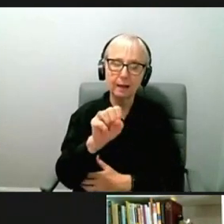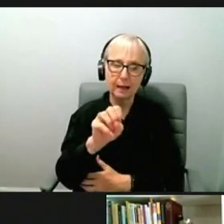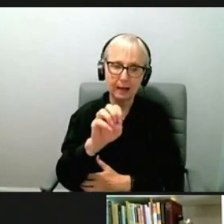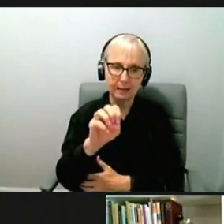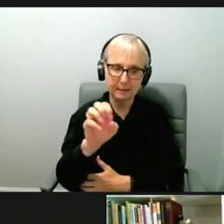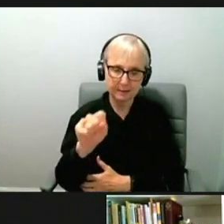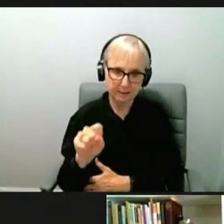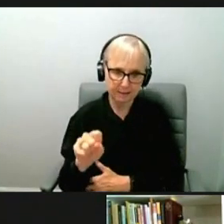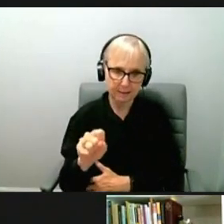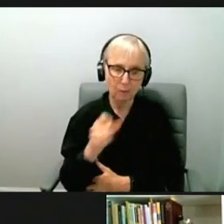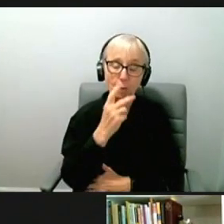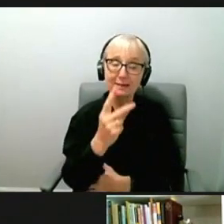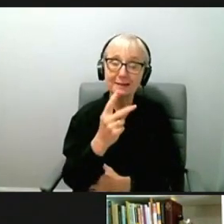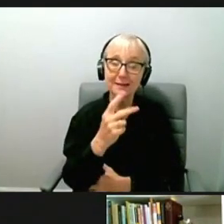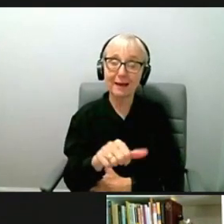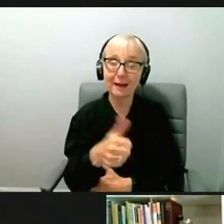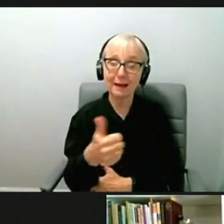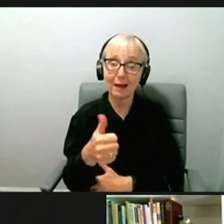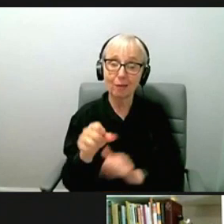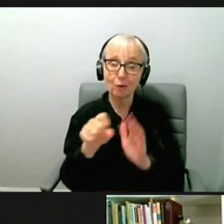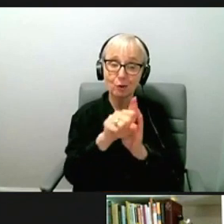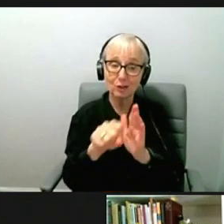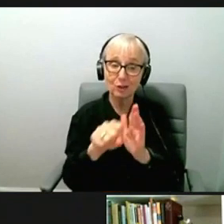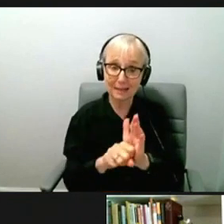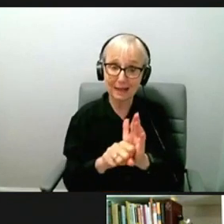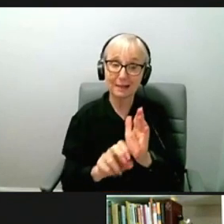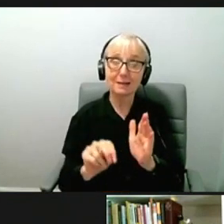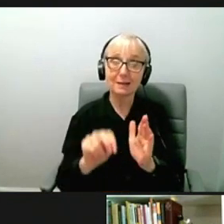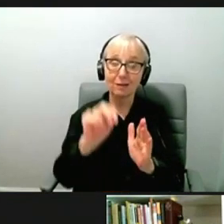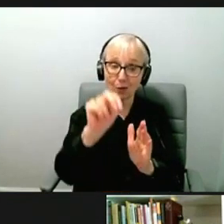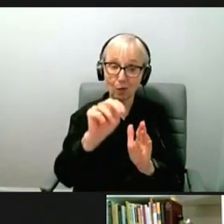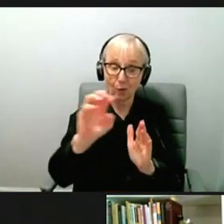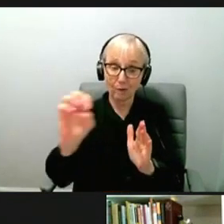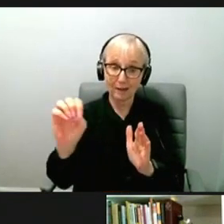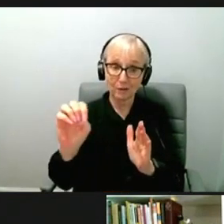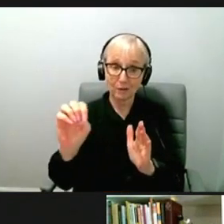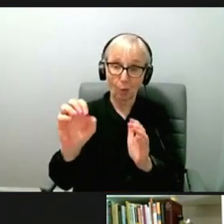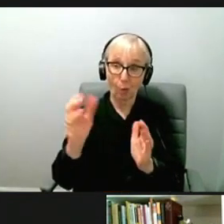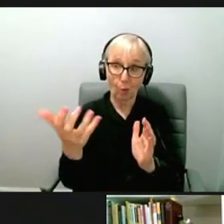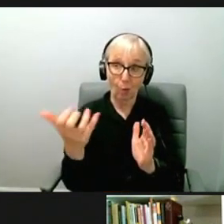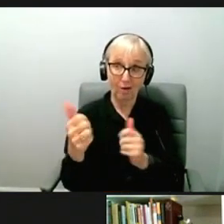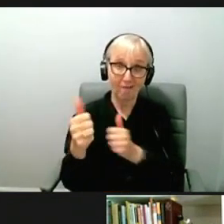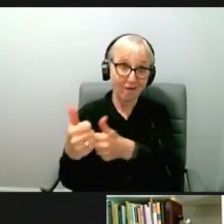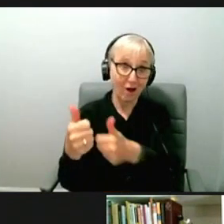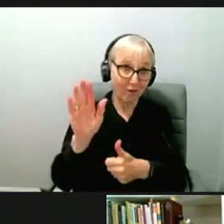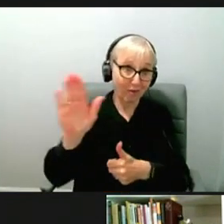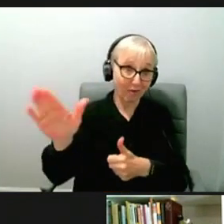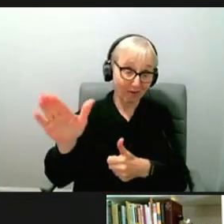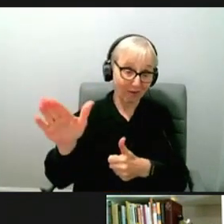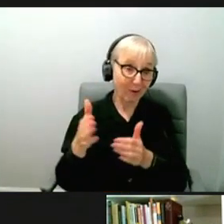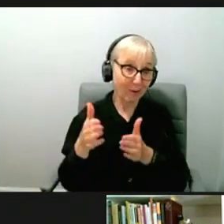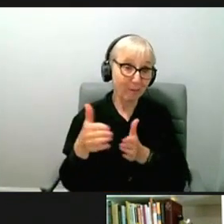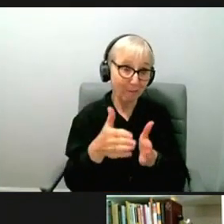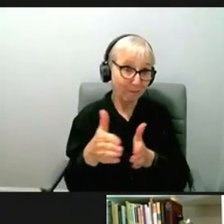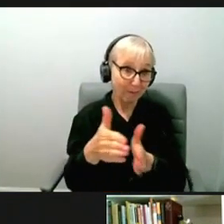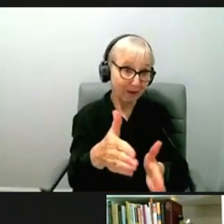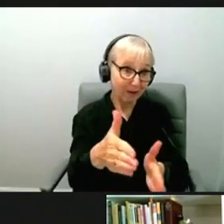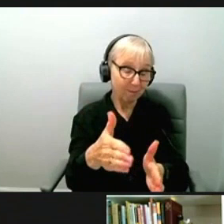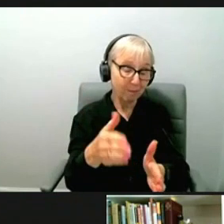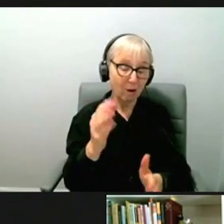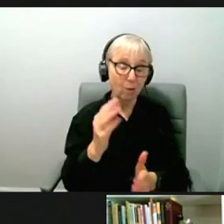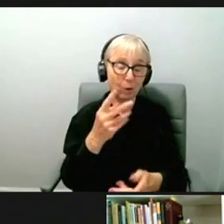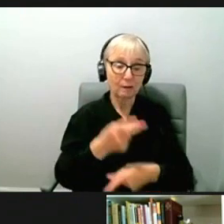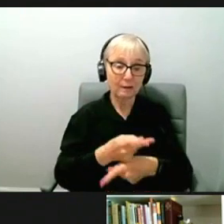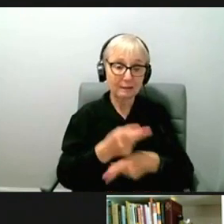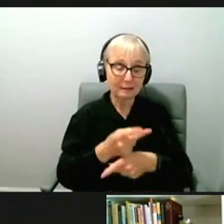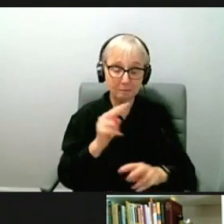other states in the Northeast as well. And so we're hoping to follow in their path, and we'll keep monitoring to see what else comes